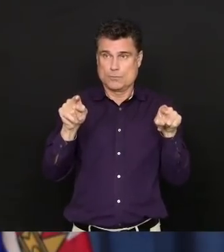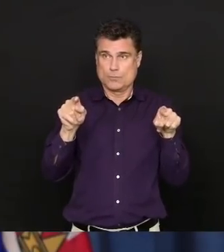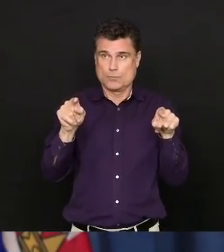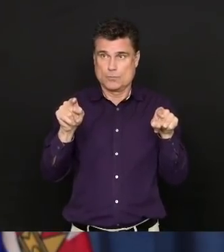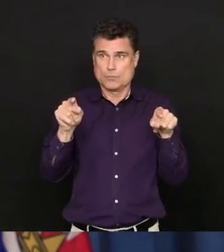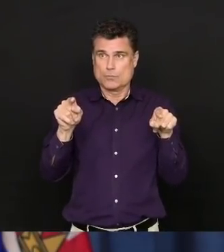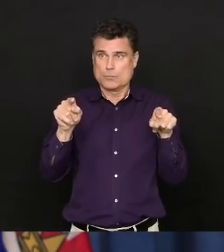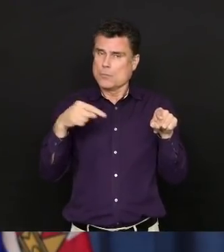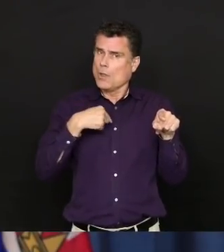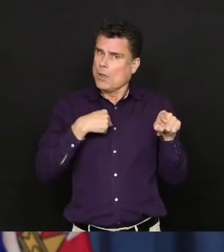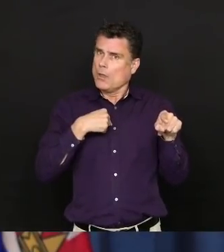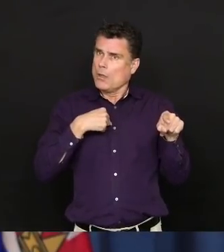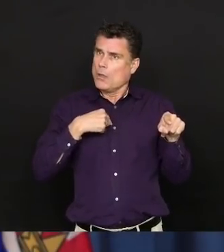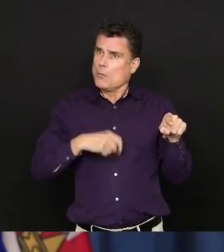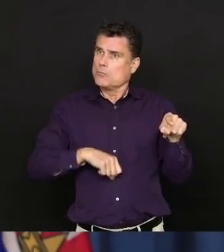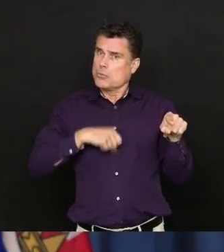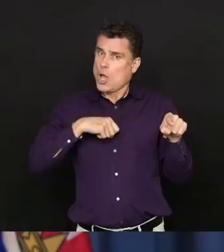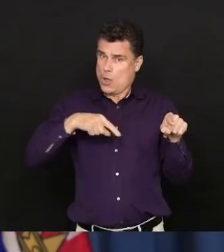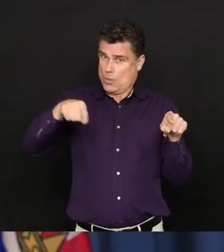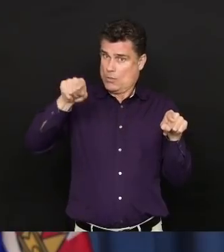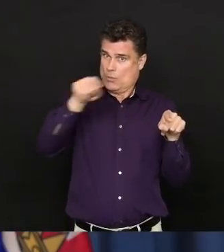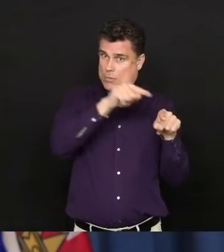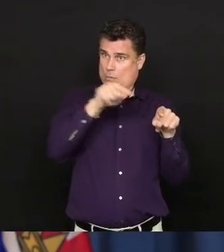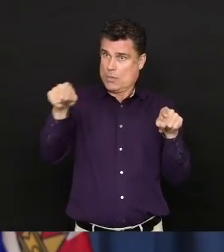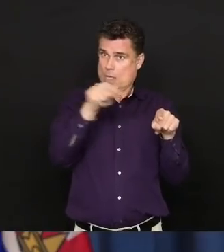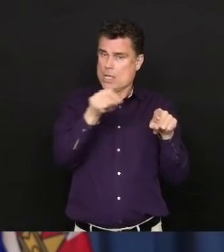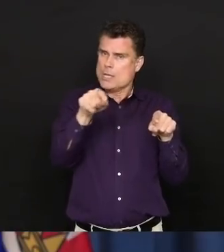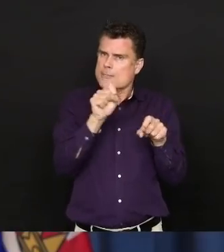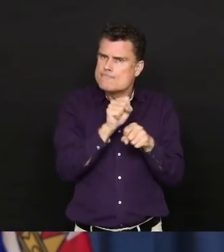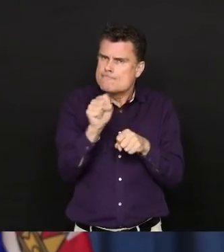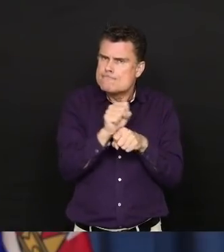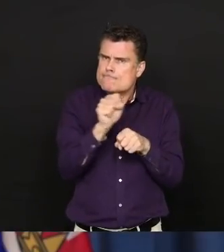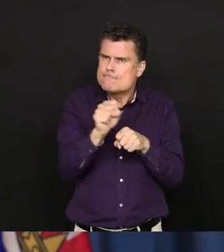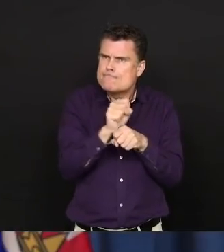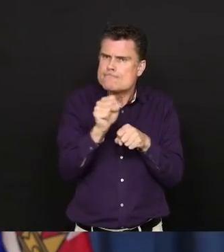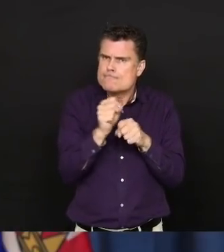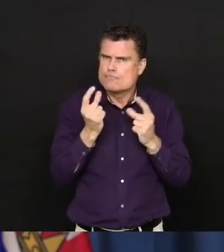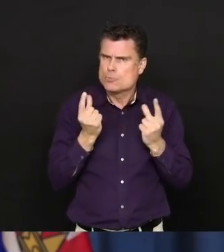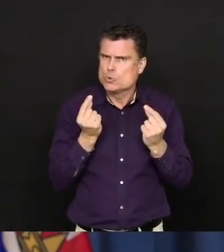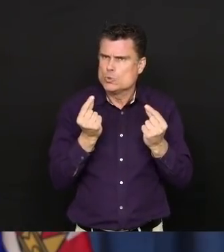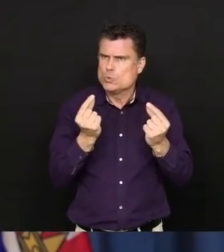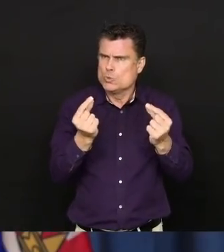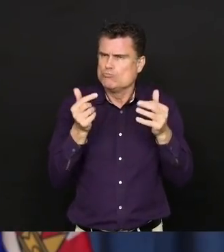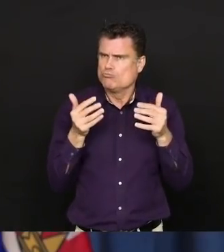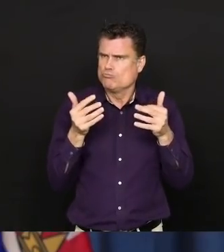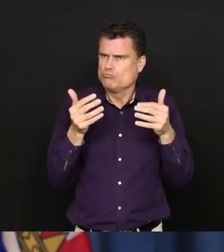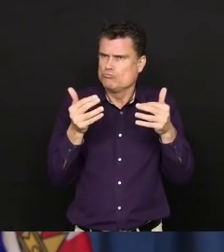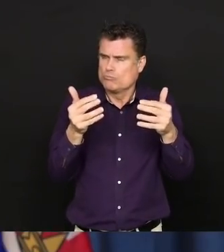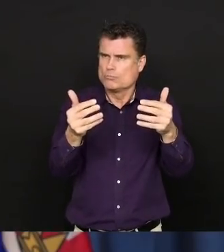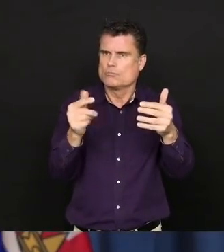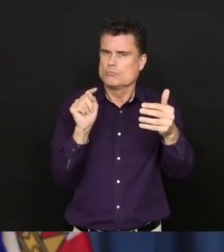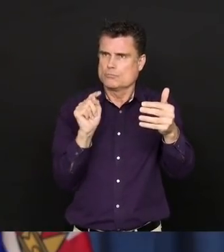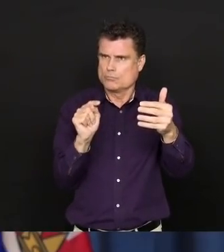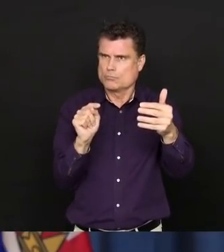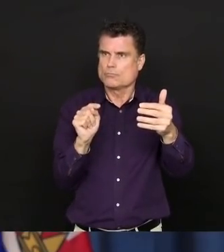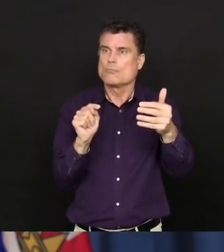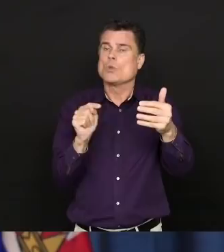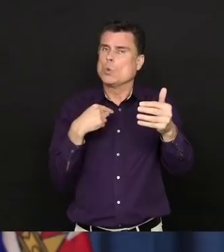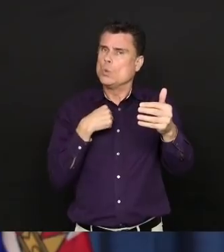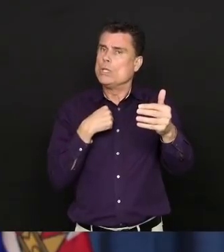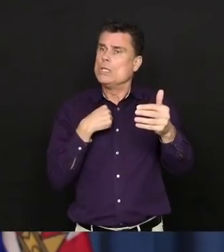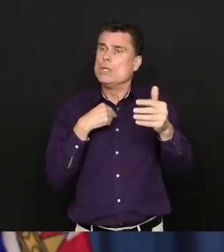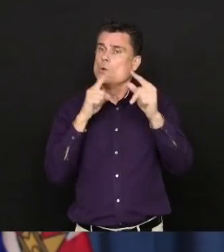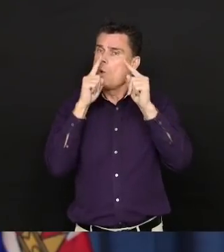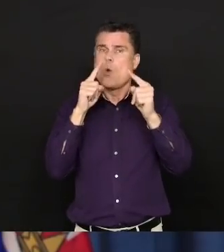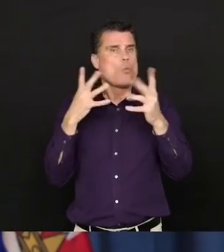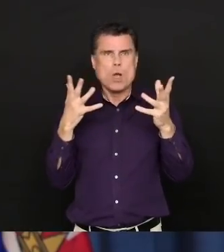is depicted sometimes on your network and on other networks every day. This is our fight together. We've got what we need to do